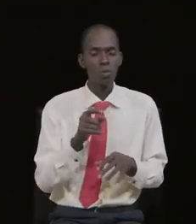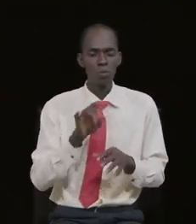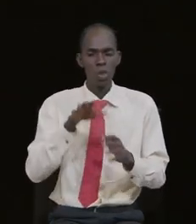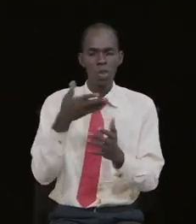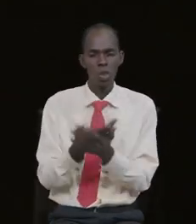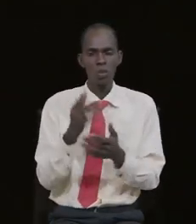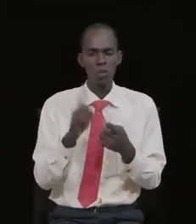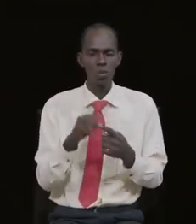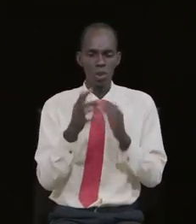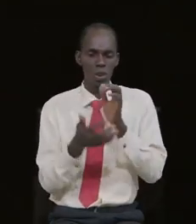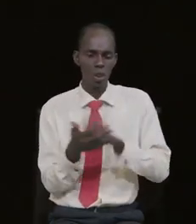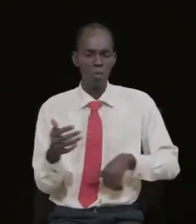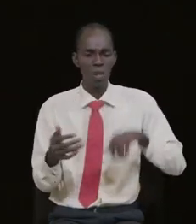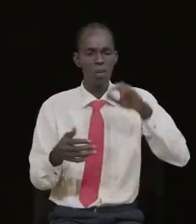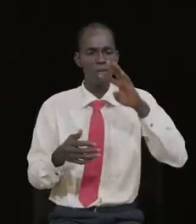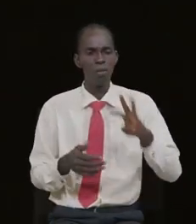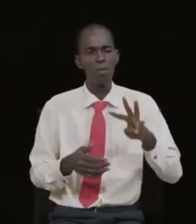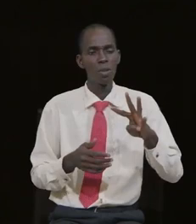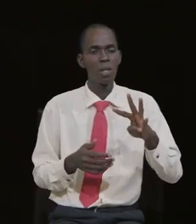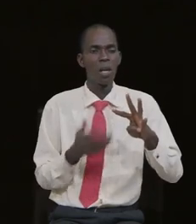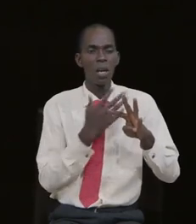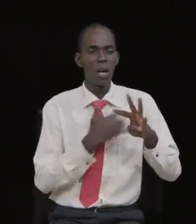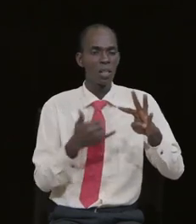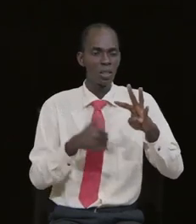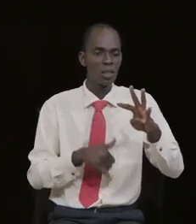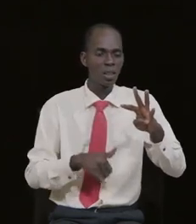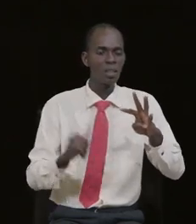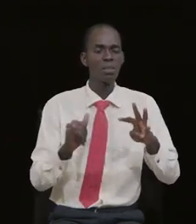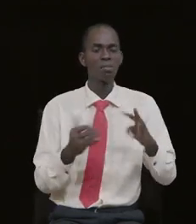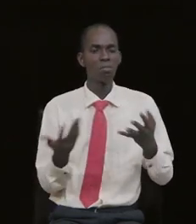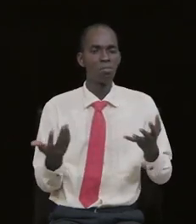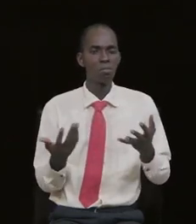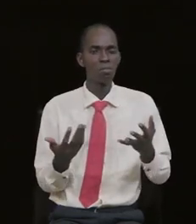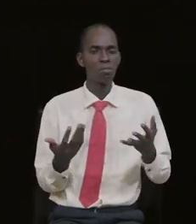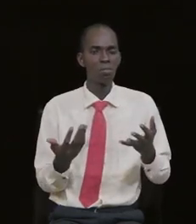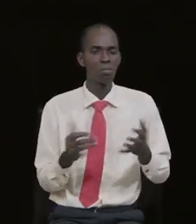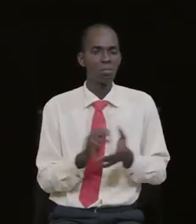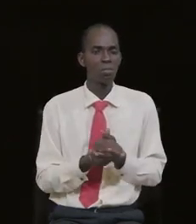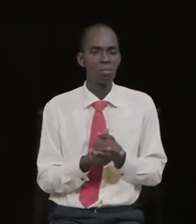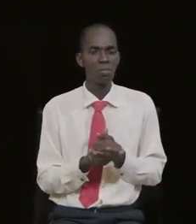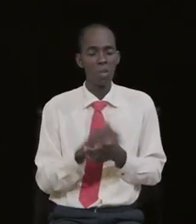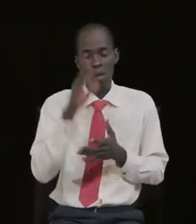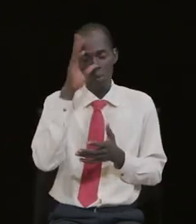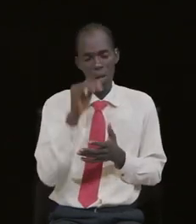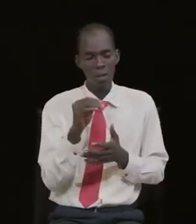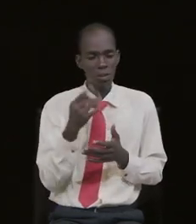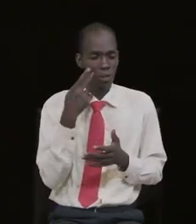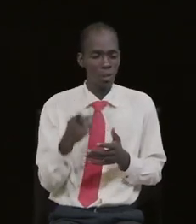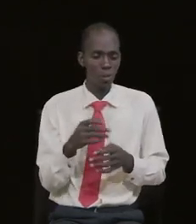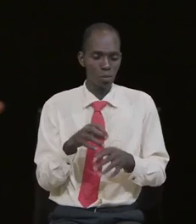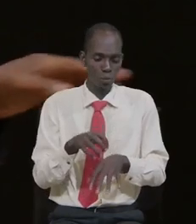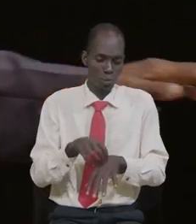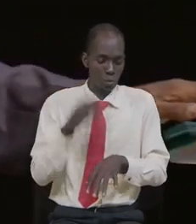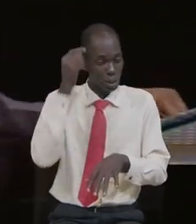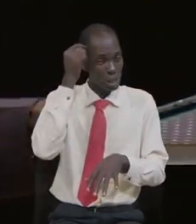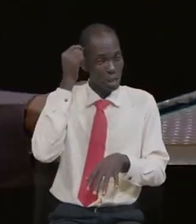God knocked him down and he ate grass like animal, he repented, he turned, And